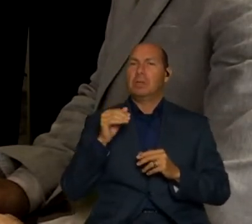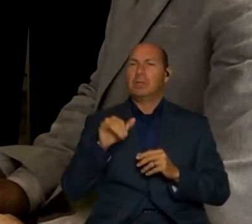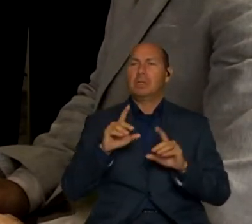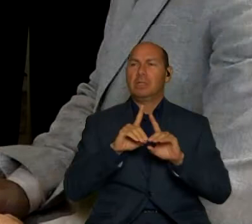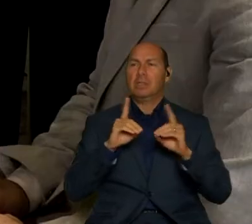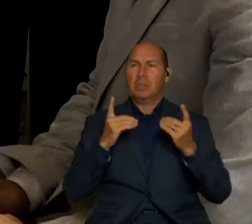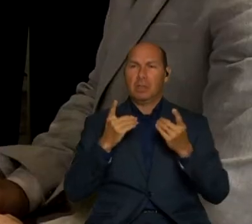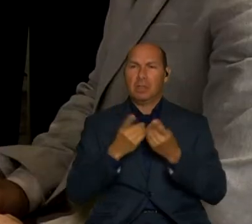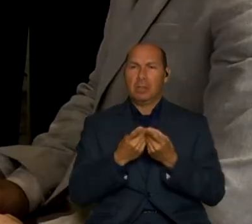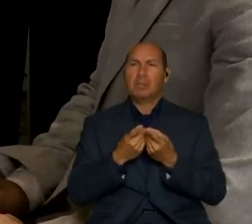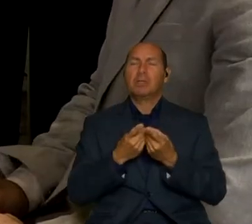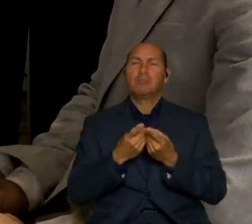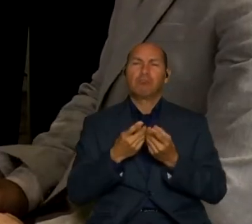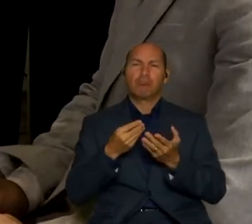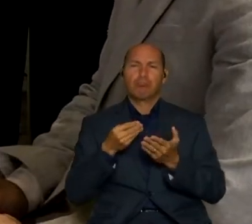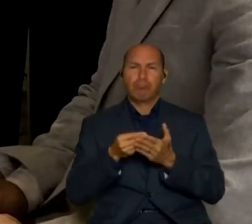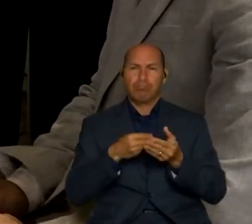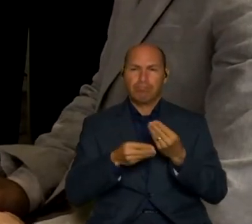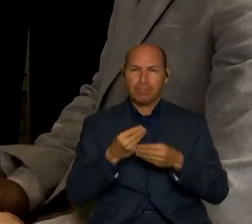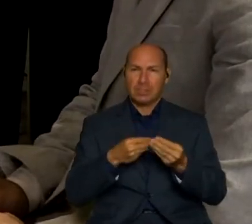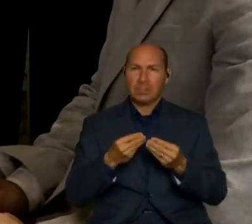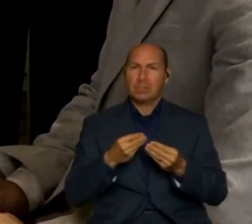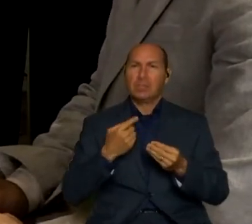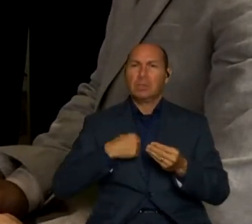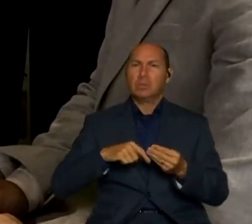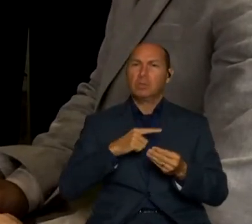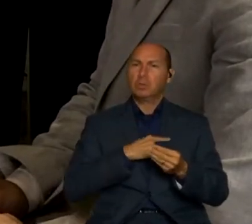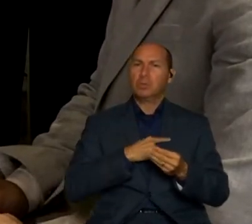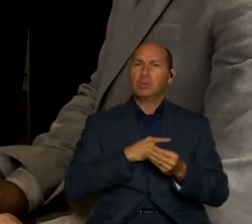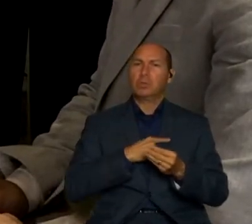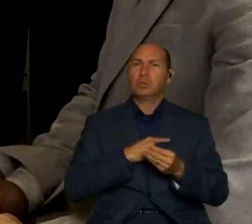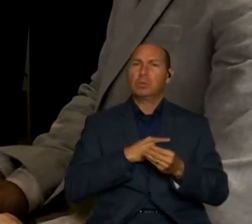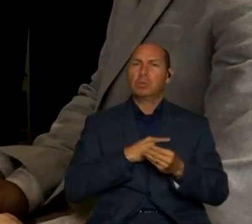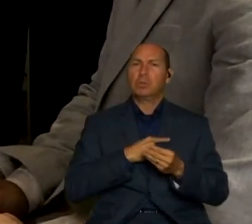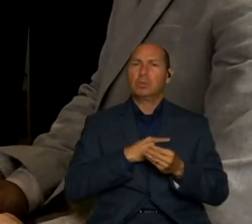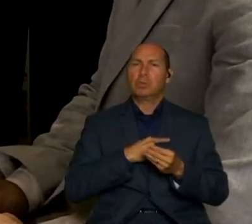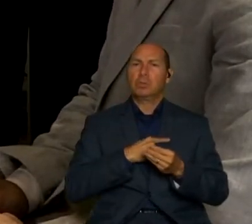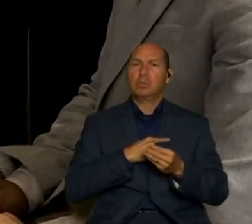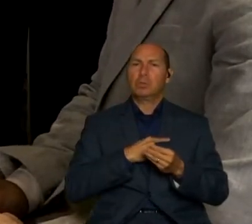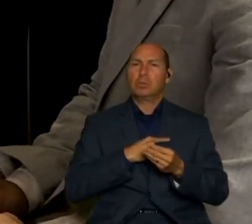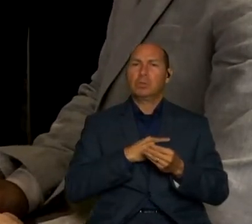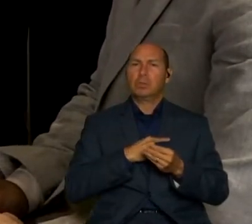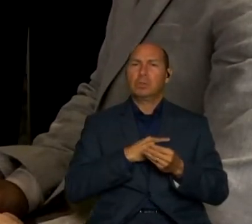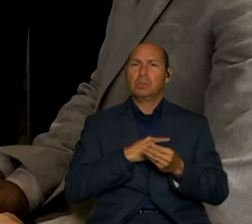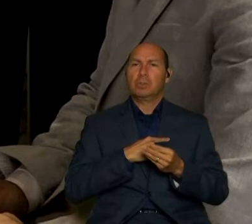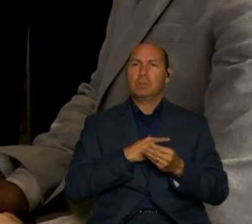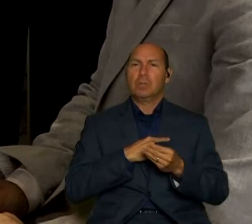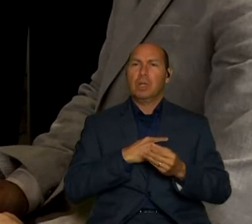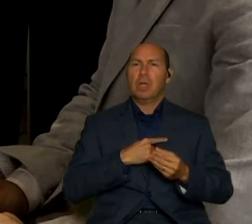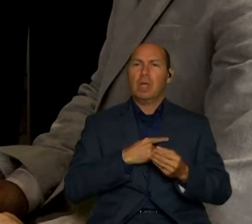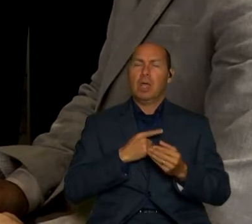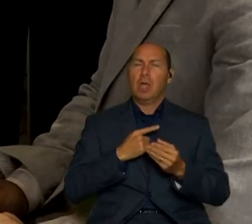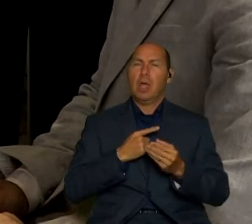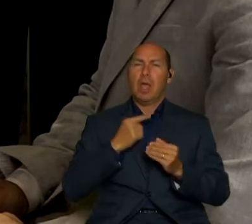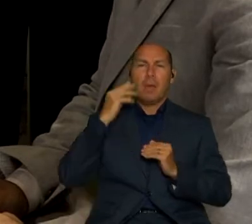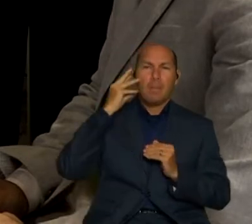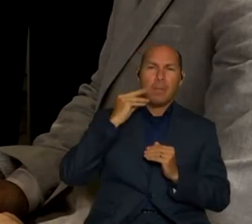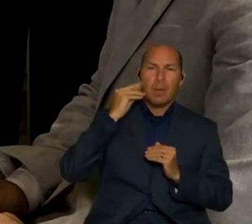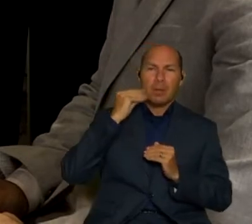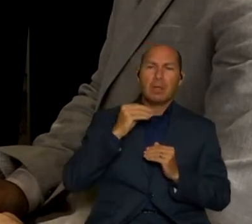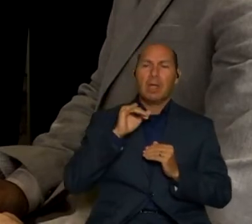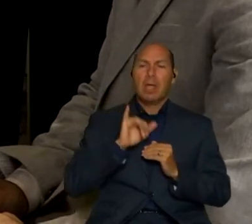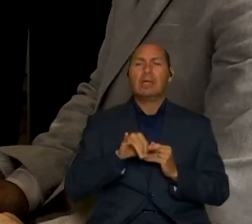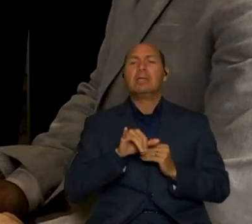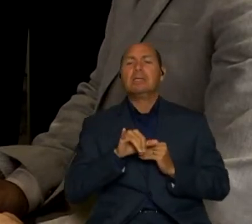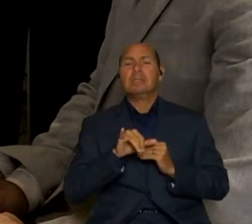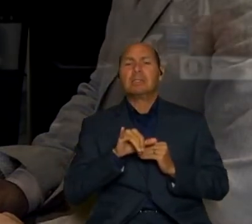Treasury, and we were leaving out one of the most important aspects, which is the tax revenue